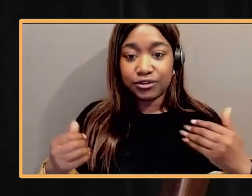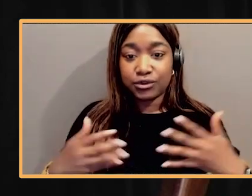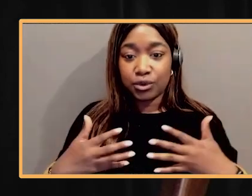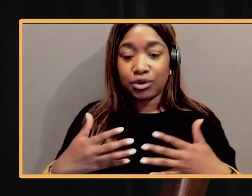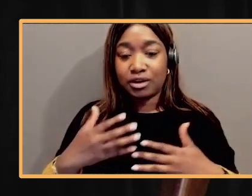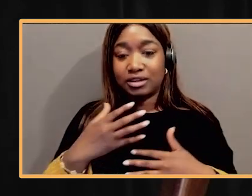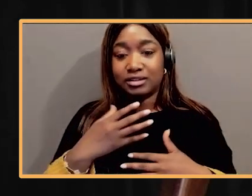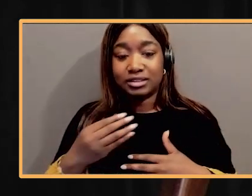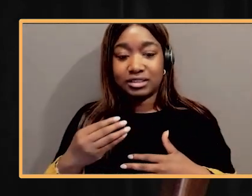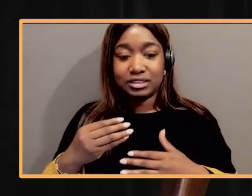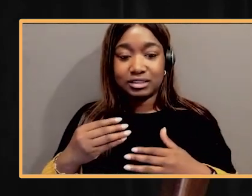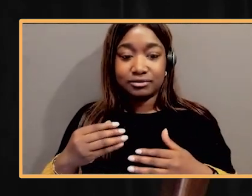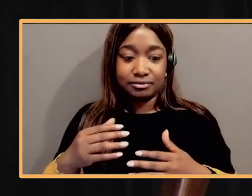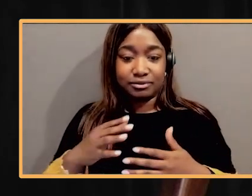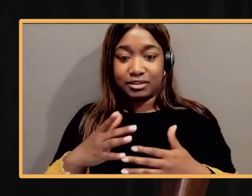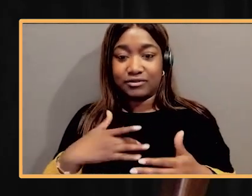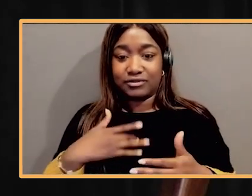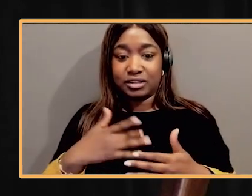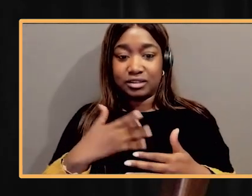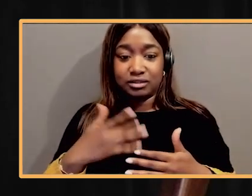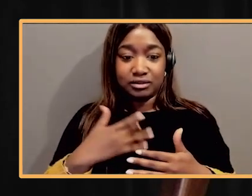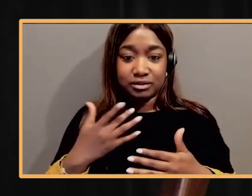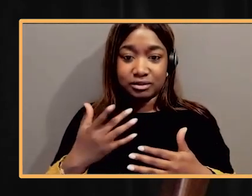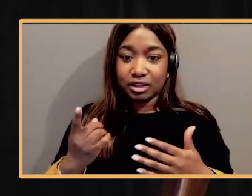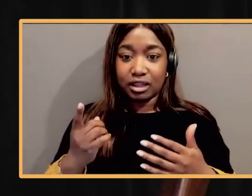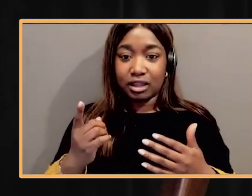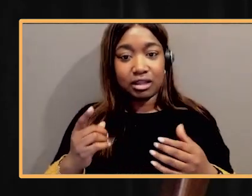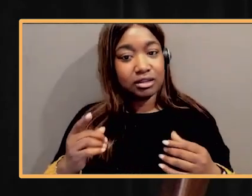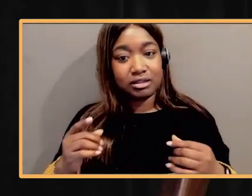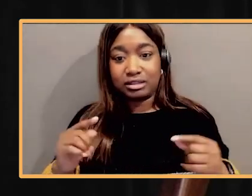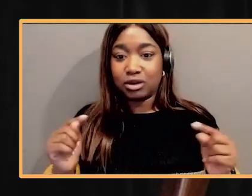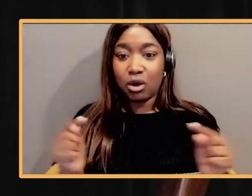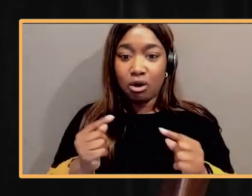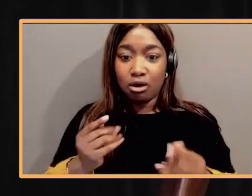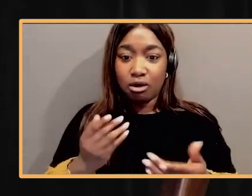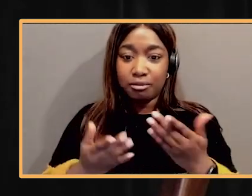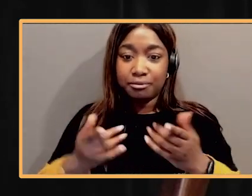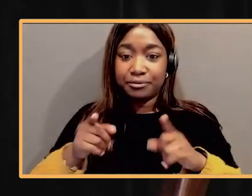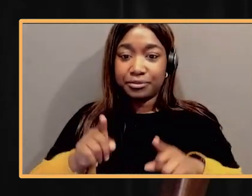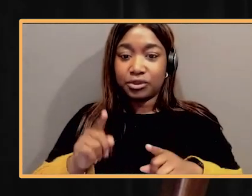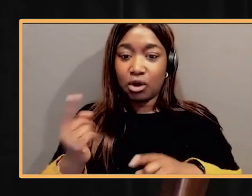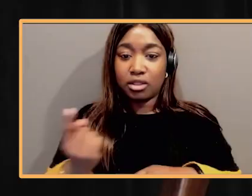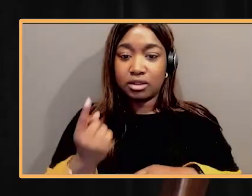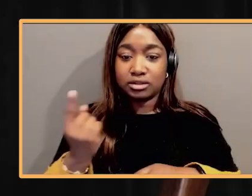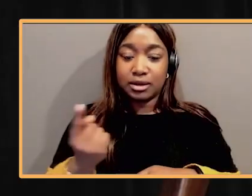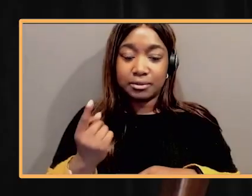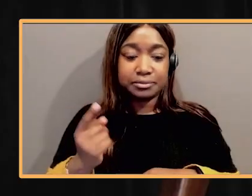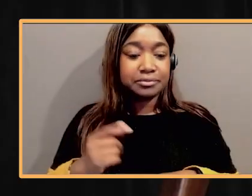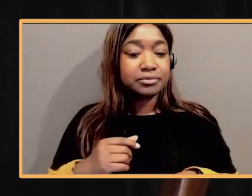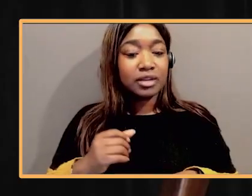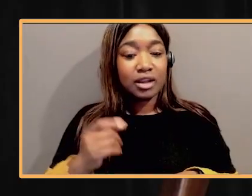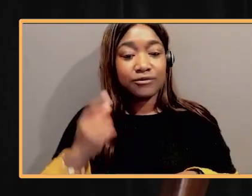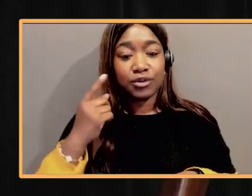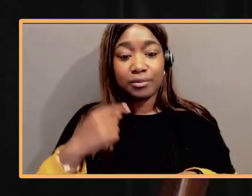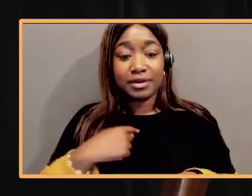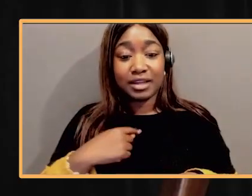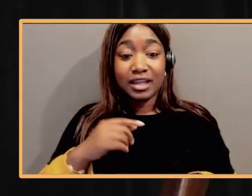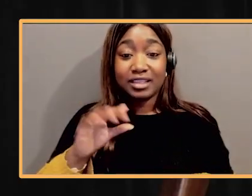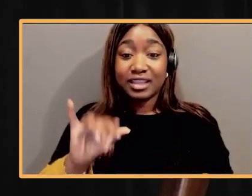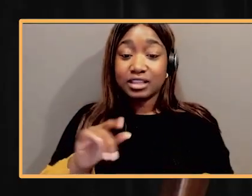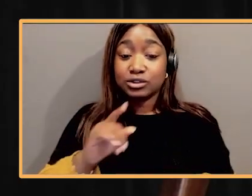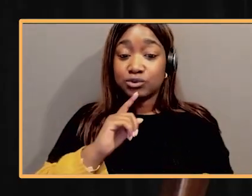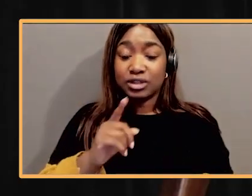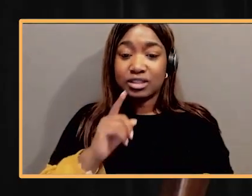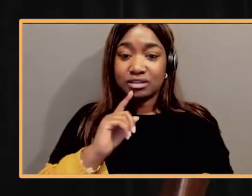in harm all the time. And I think for me that has been so instructive to see